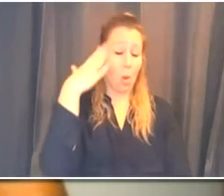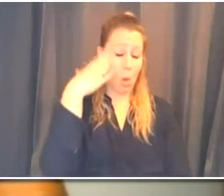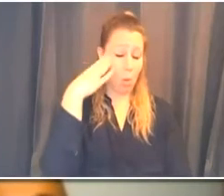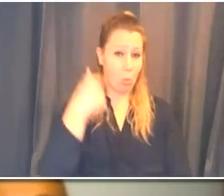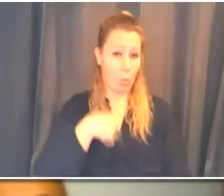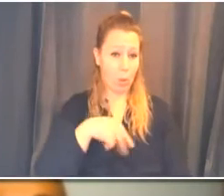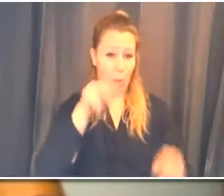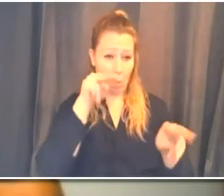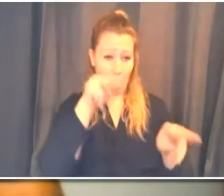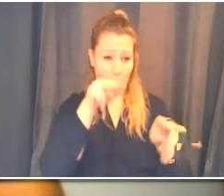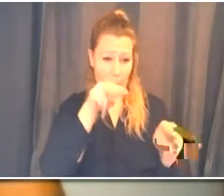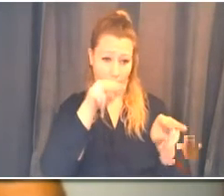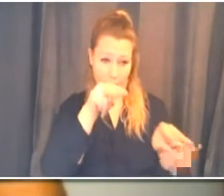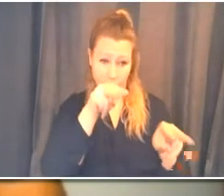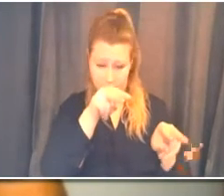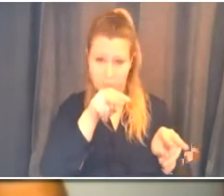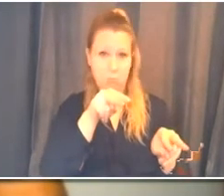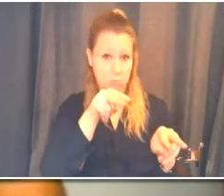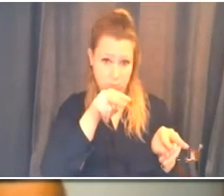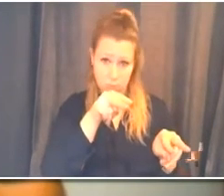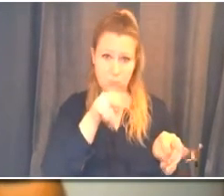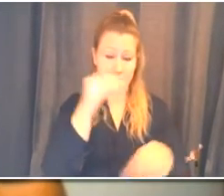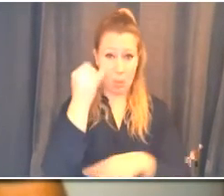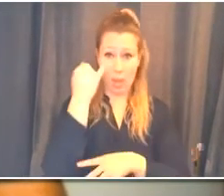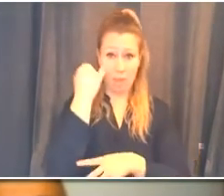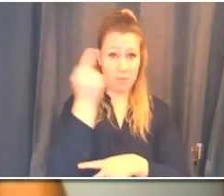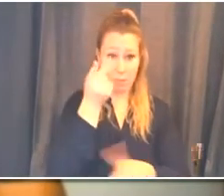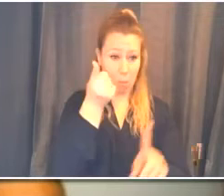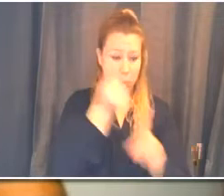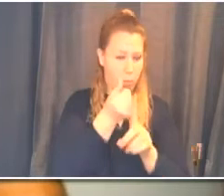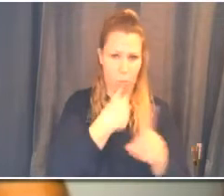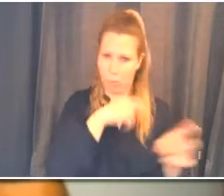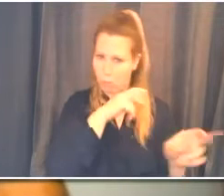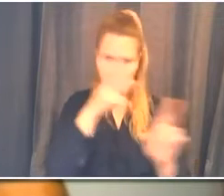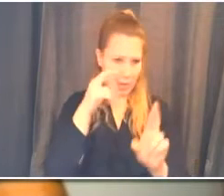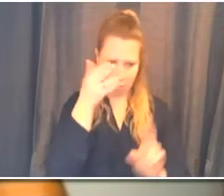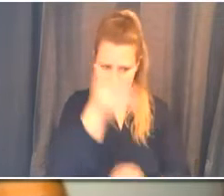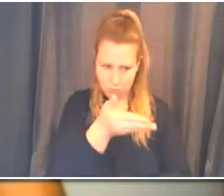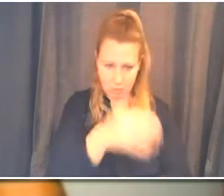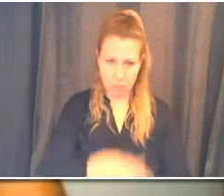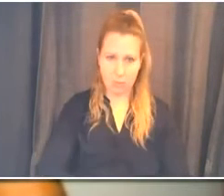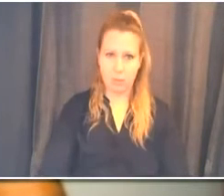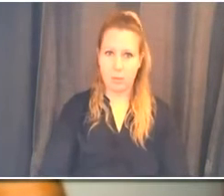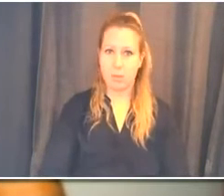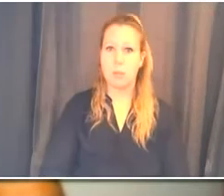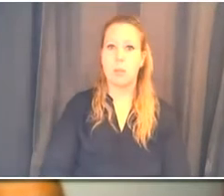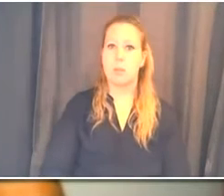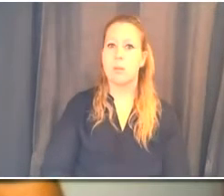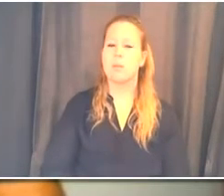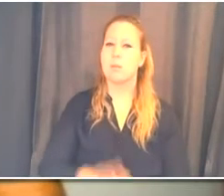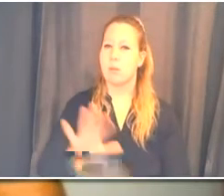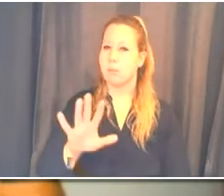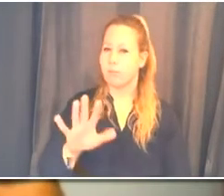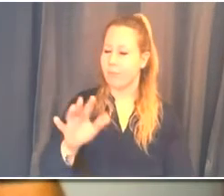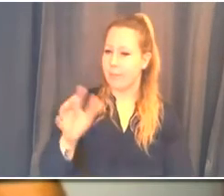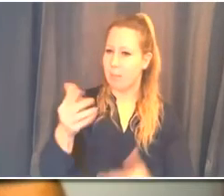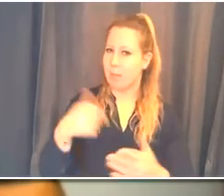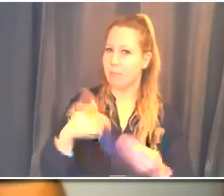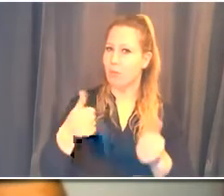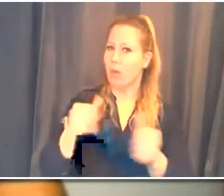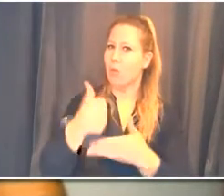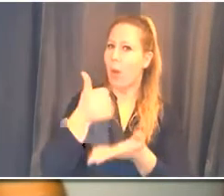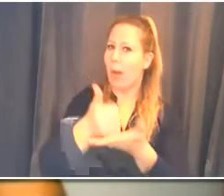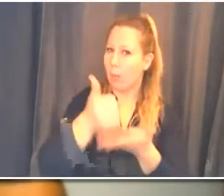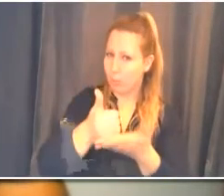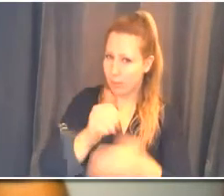household needs more than the minimum in terms of visits that's what they're getting but that seems like the two to three minimum a